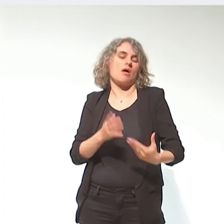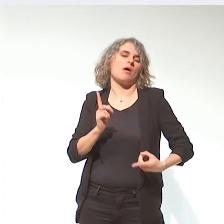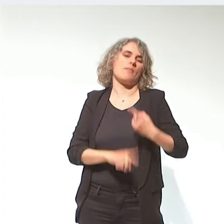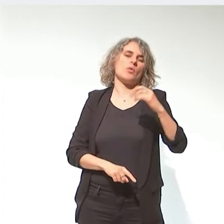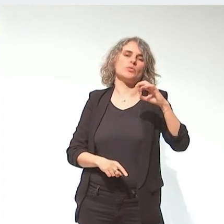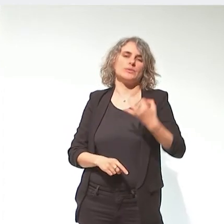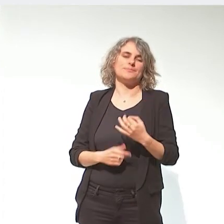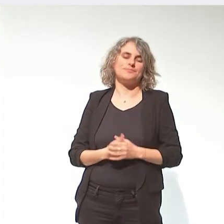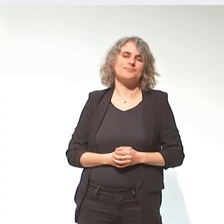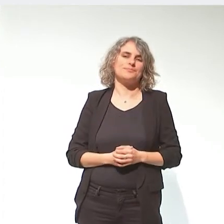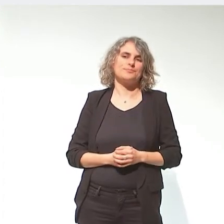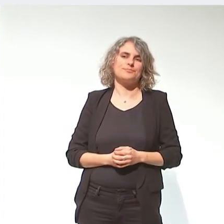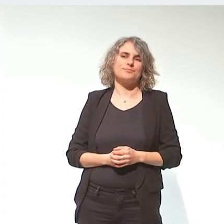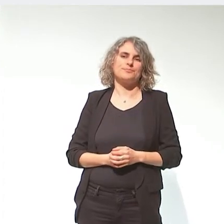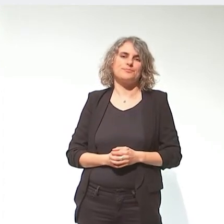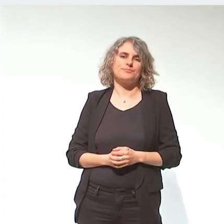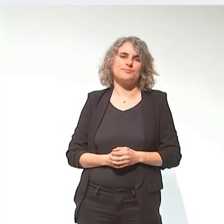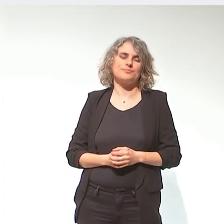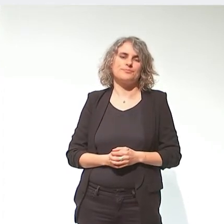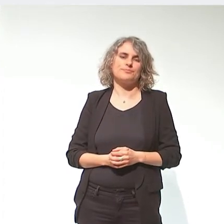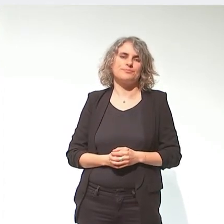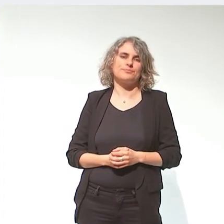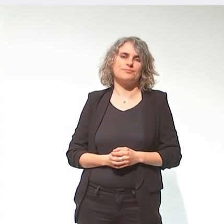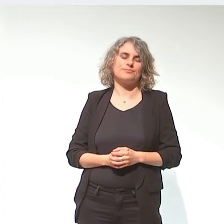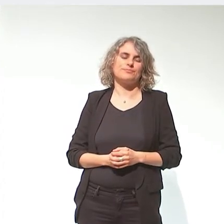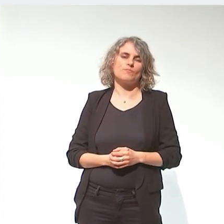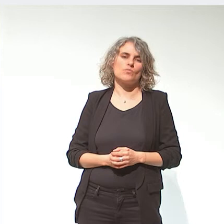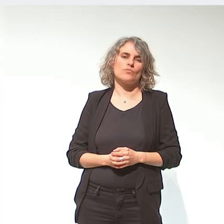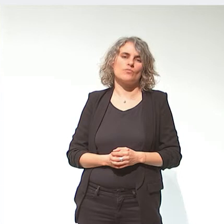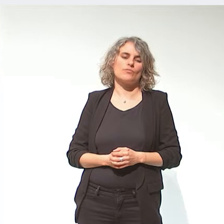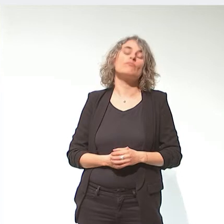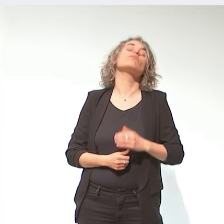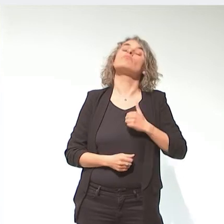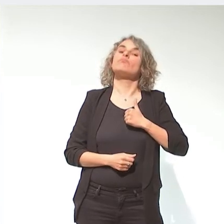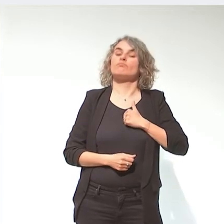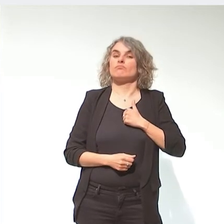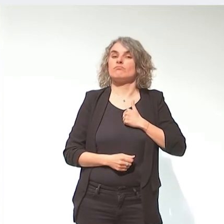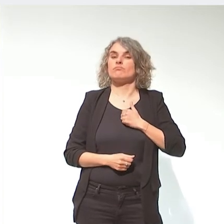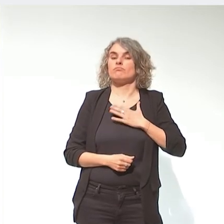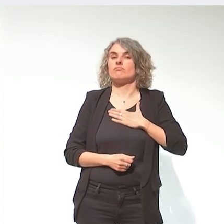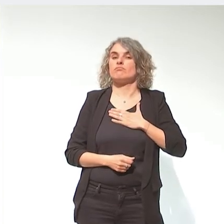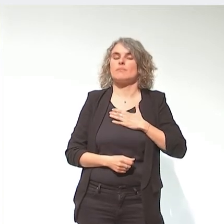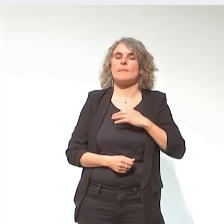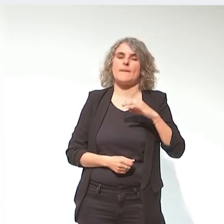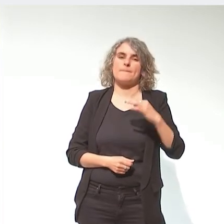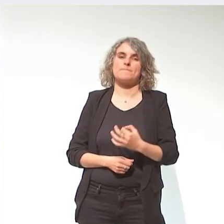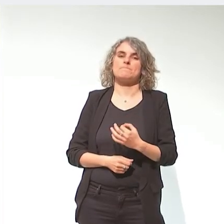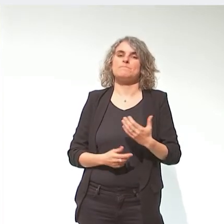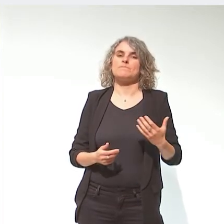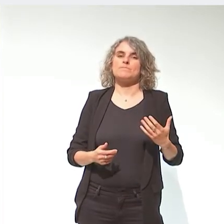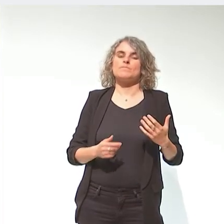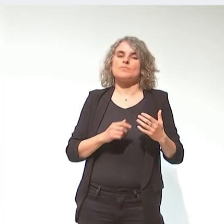must say that personally I was participating in this process for last 30